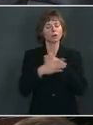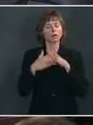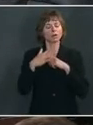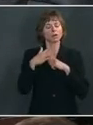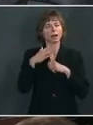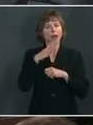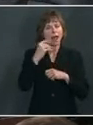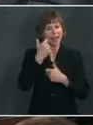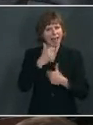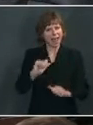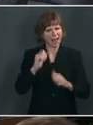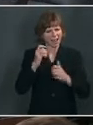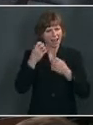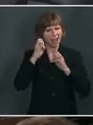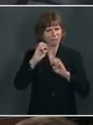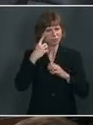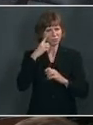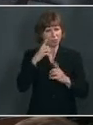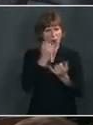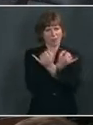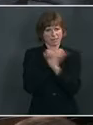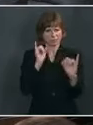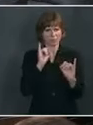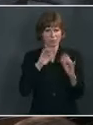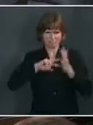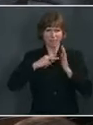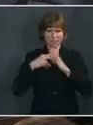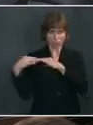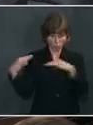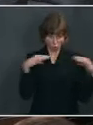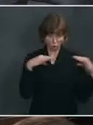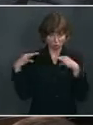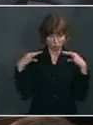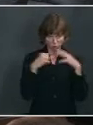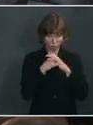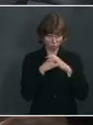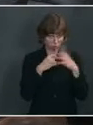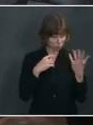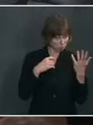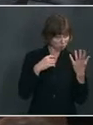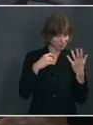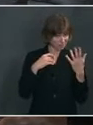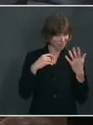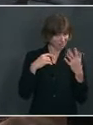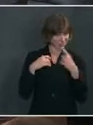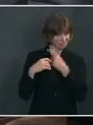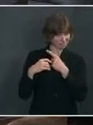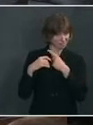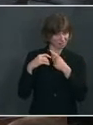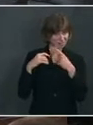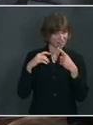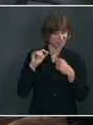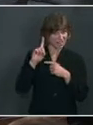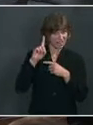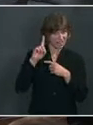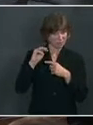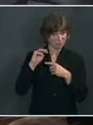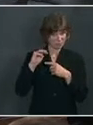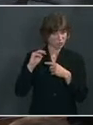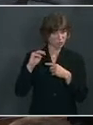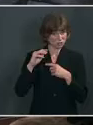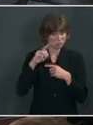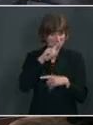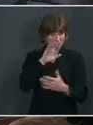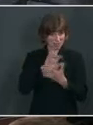any efforts towards independence means war. Does the administration believe that Beijing is testing the U.S. on the